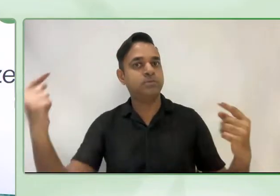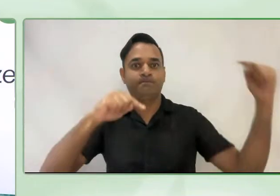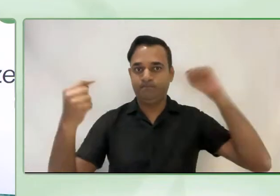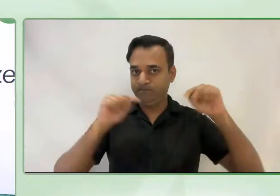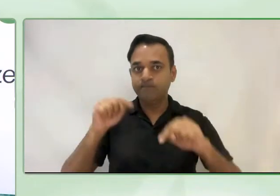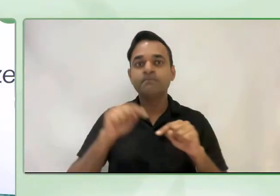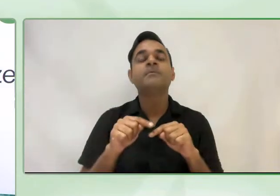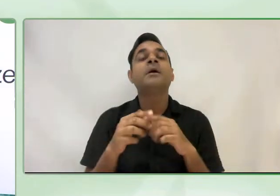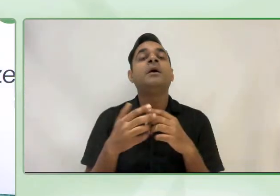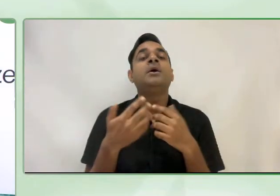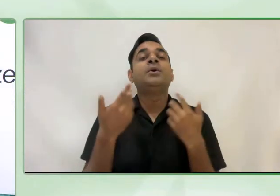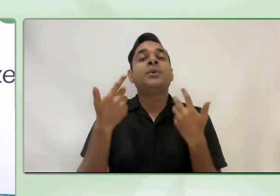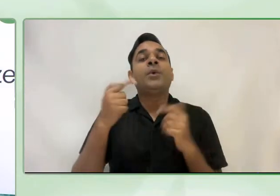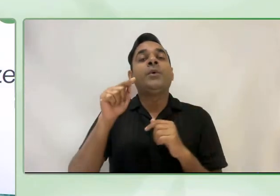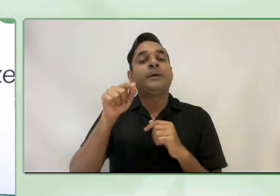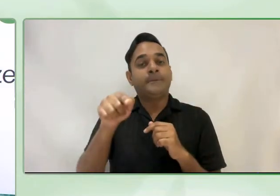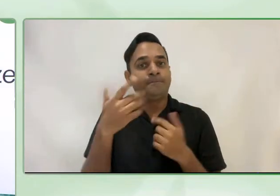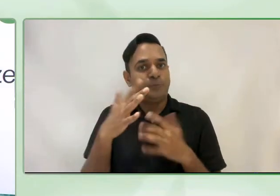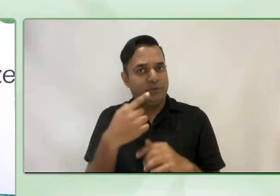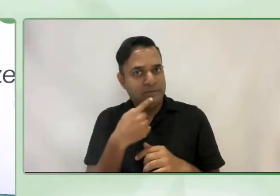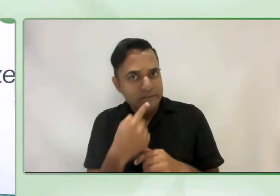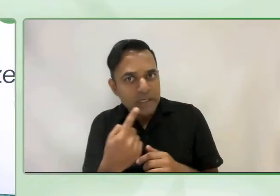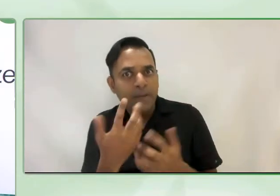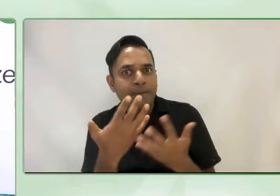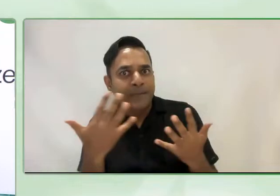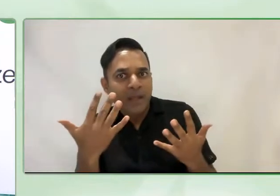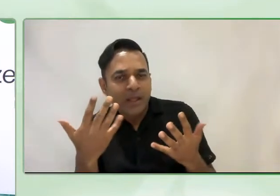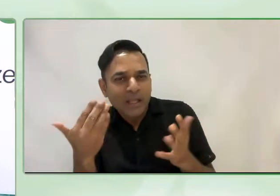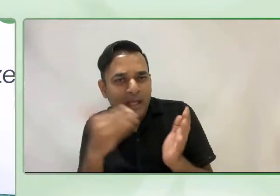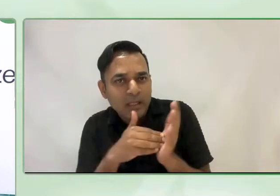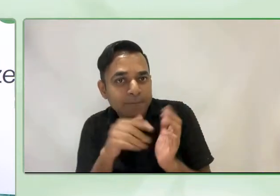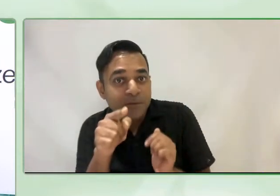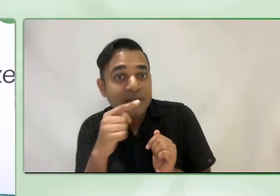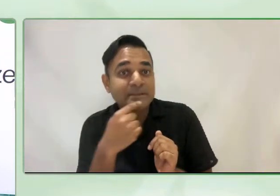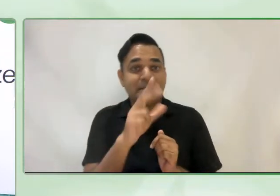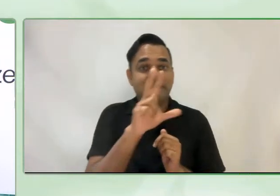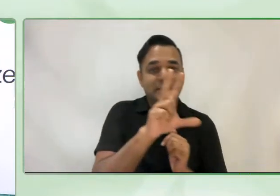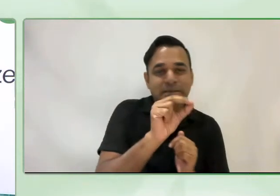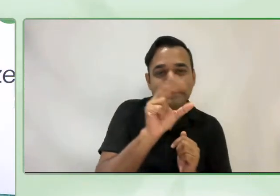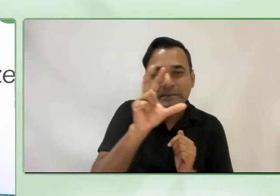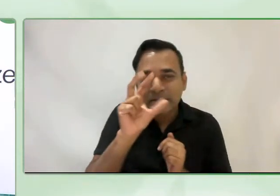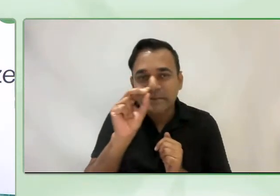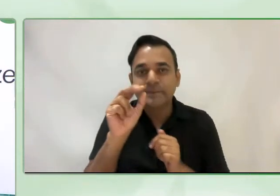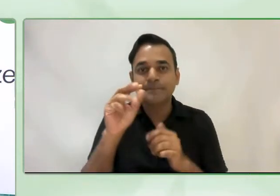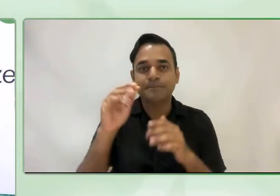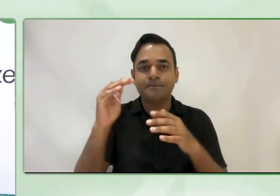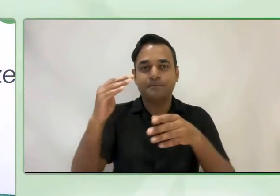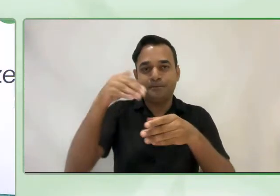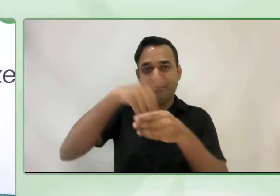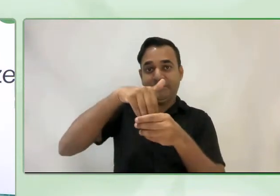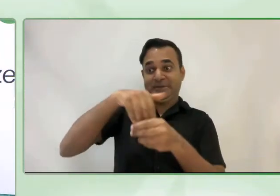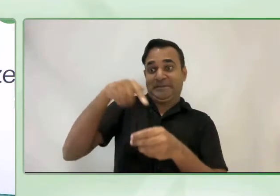and yeah, all over, we had 250 participants for the Discover Vienna program.